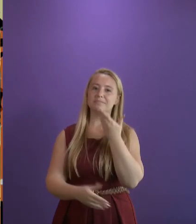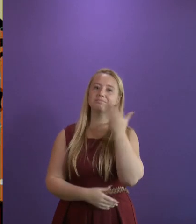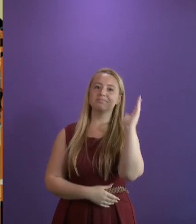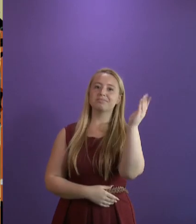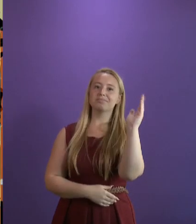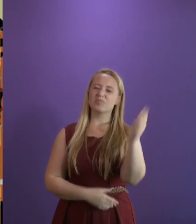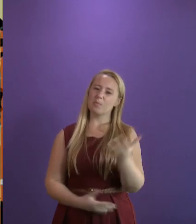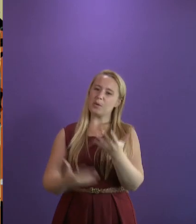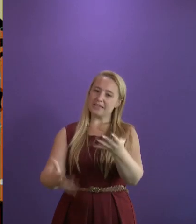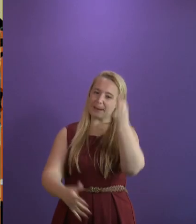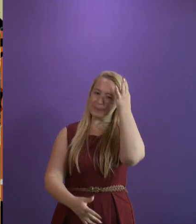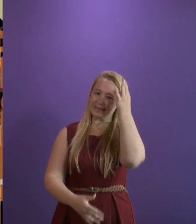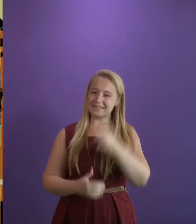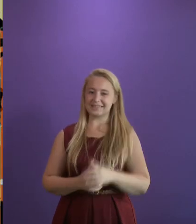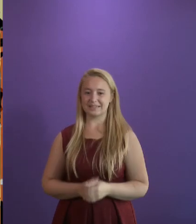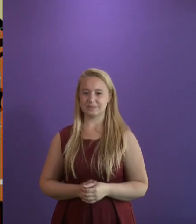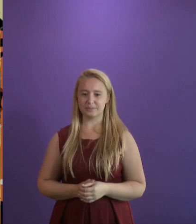us for around 10 minutes.